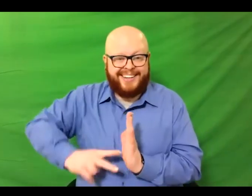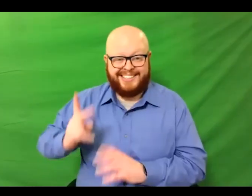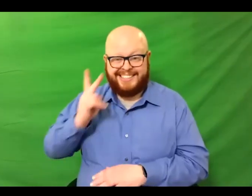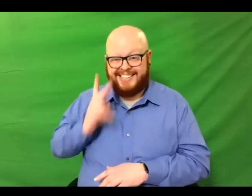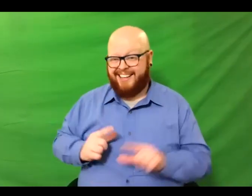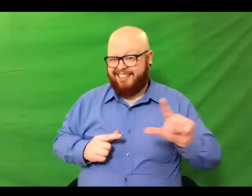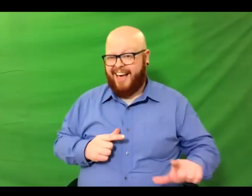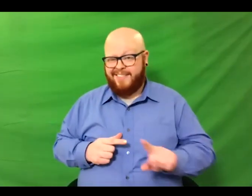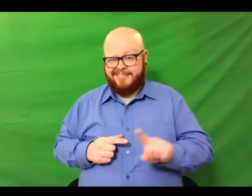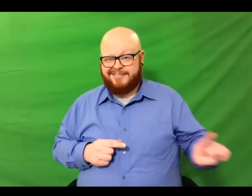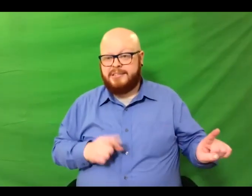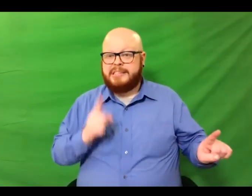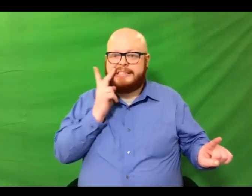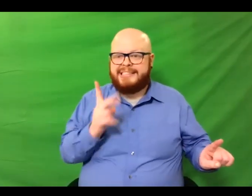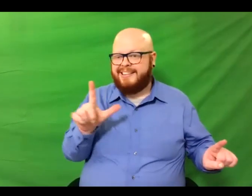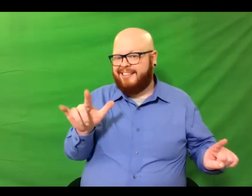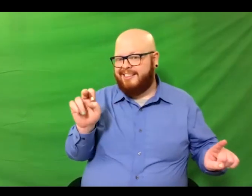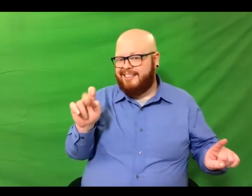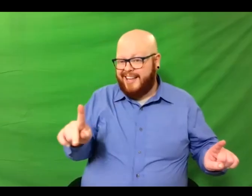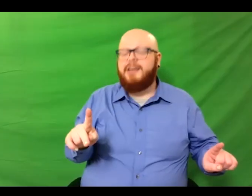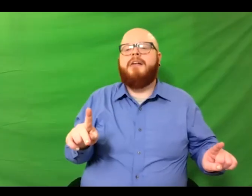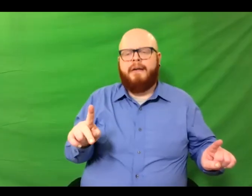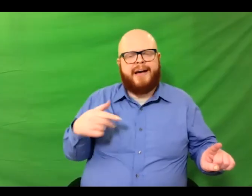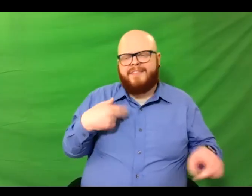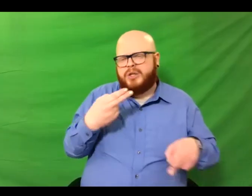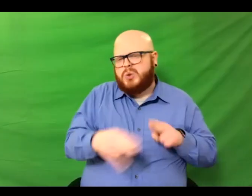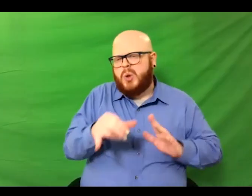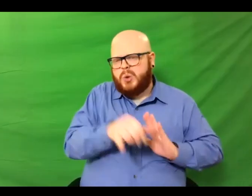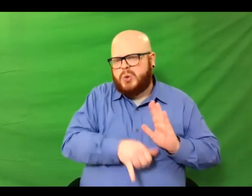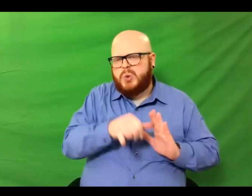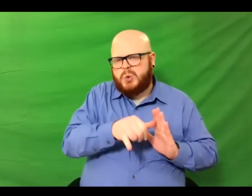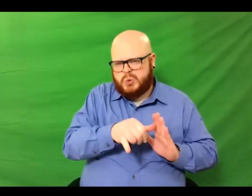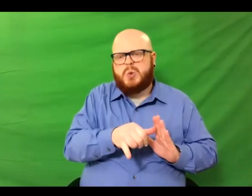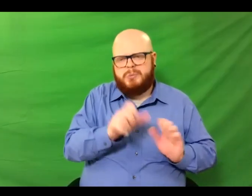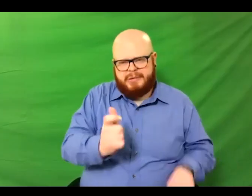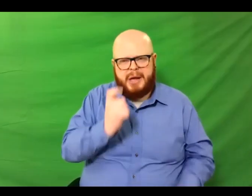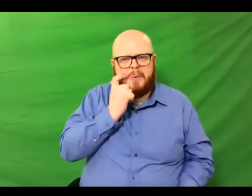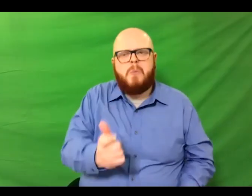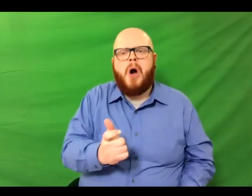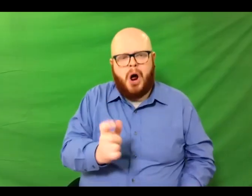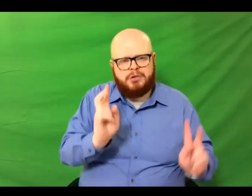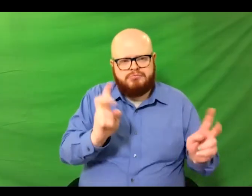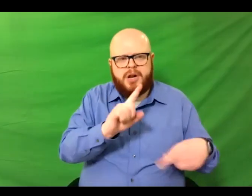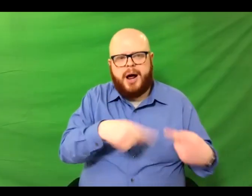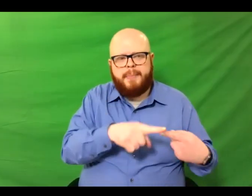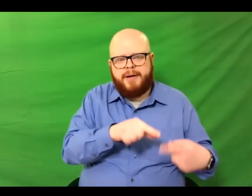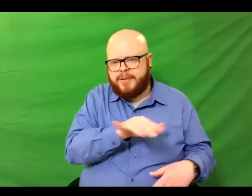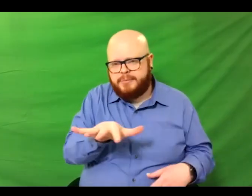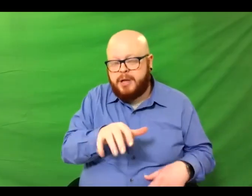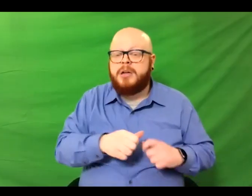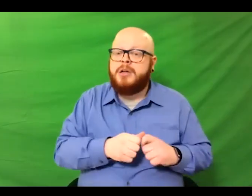there's a hyperlink where you can go watch a short YouTube clip about it. But